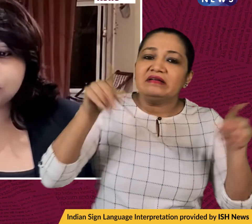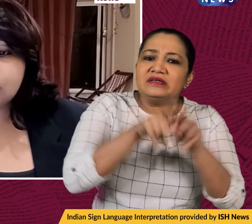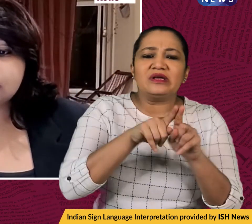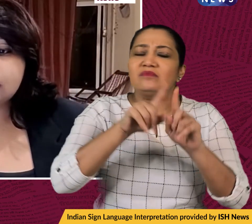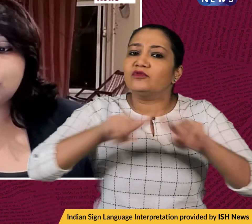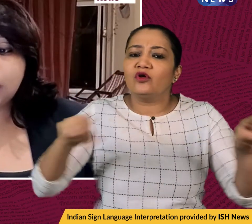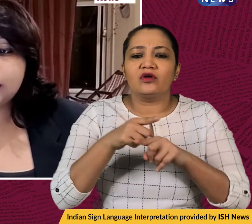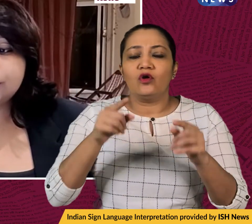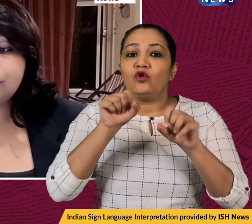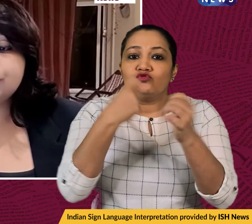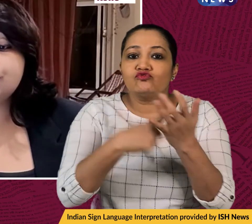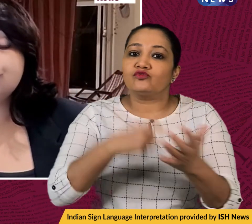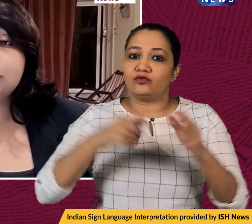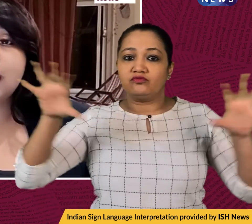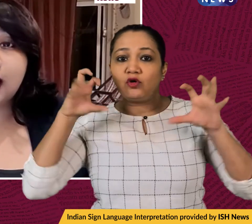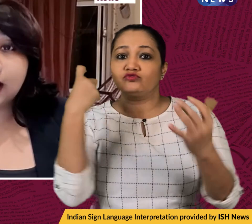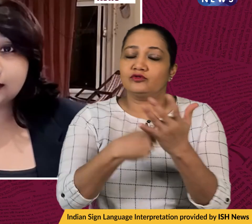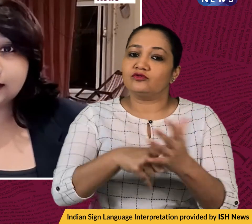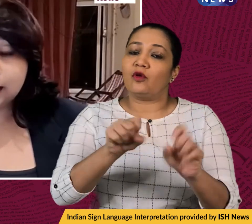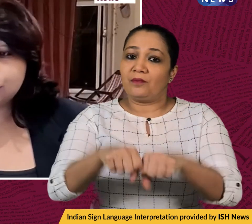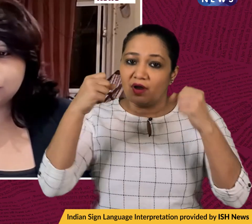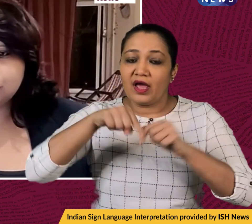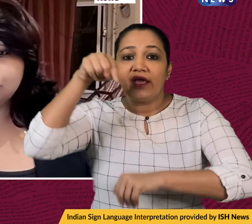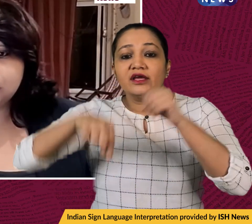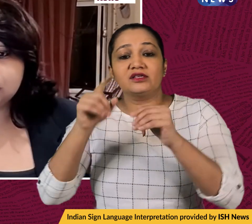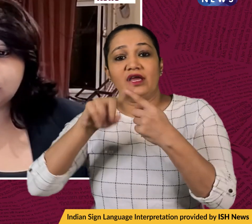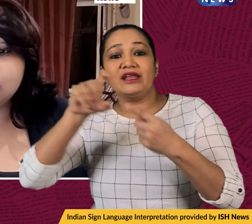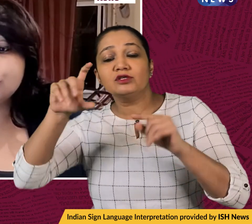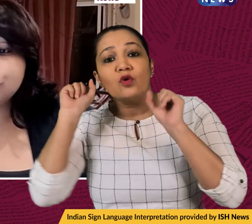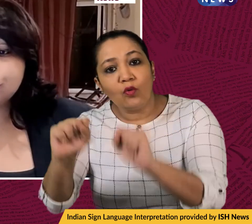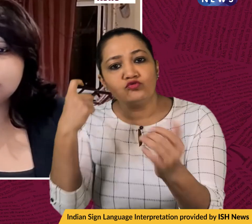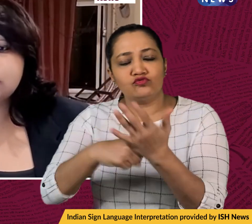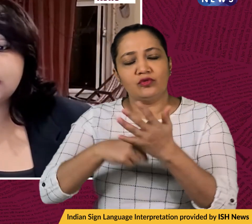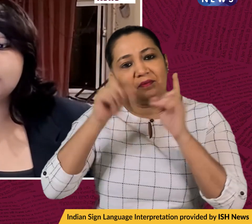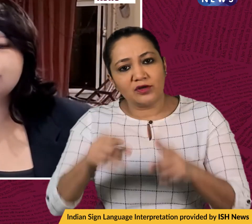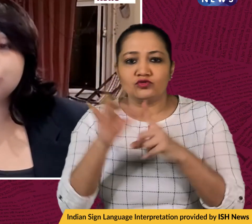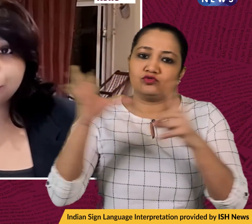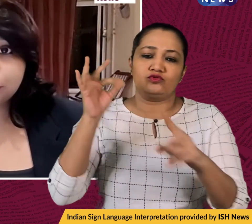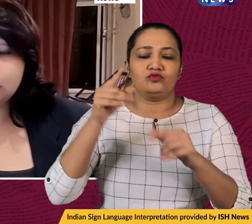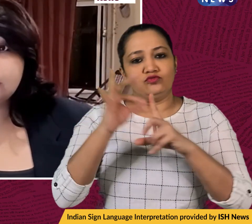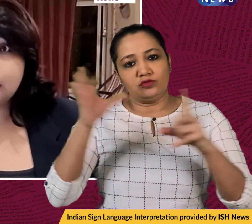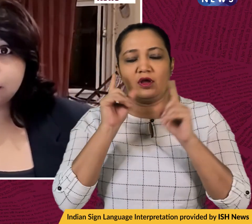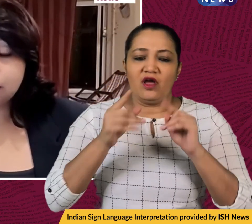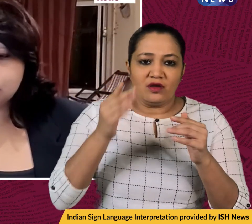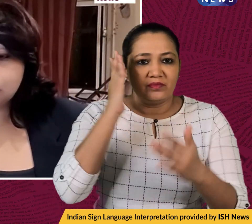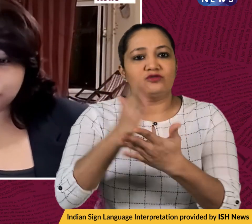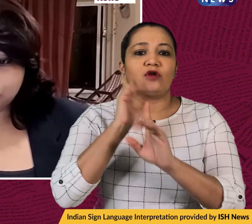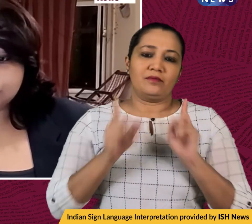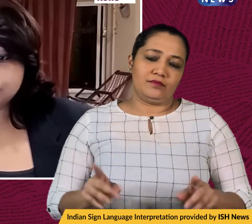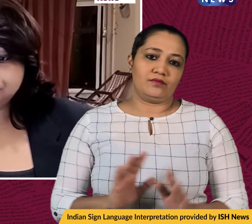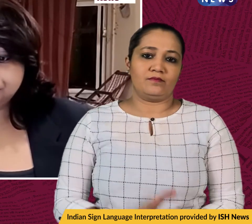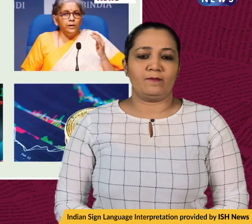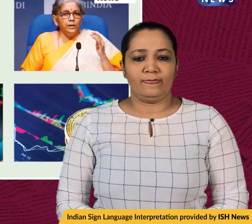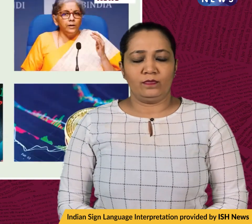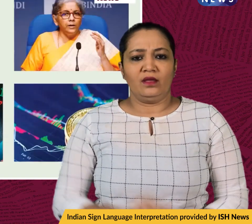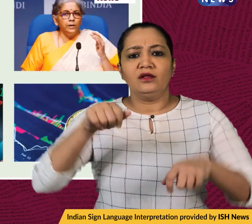the voters as they violate the Constitution, and the Election Commission of India should take suitable deterrent